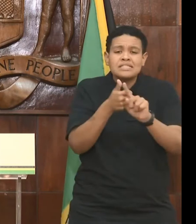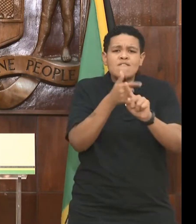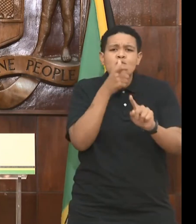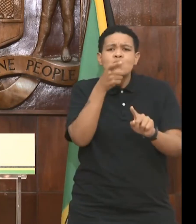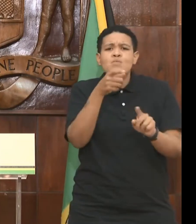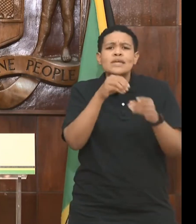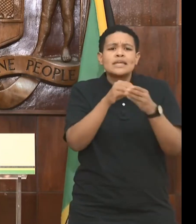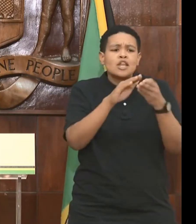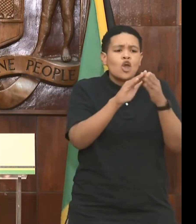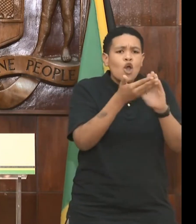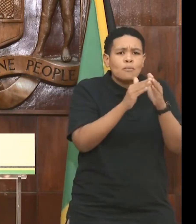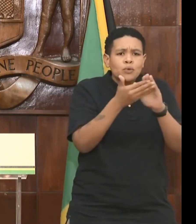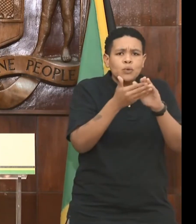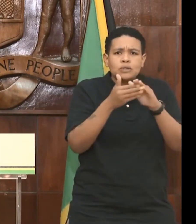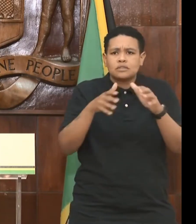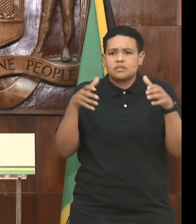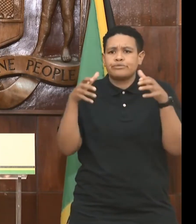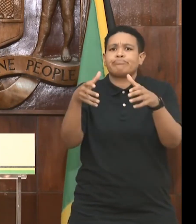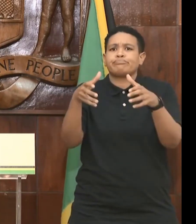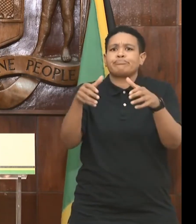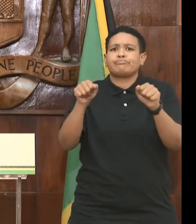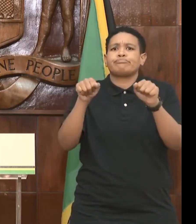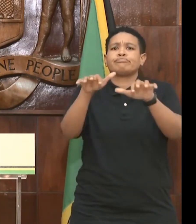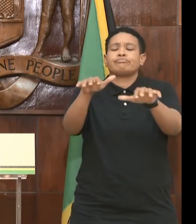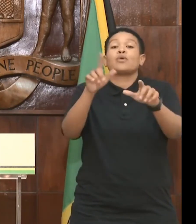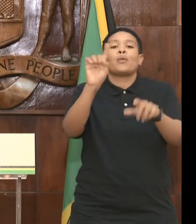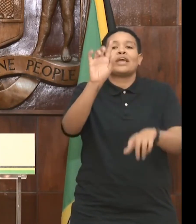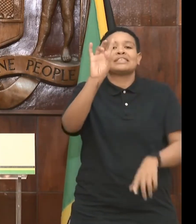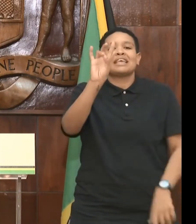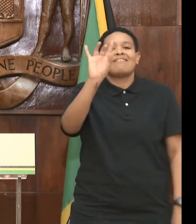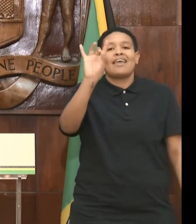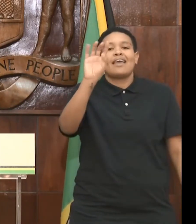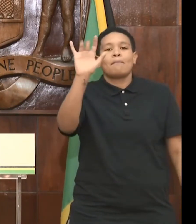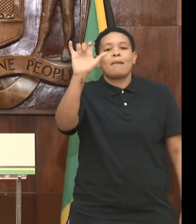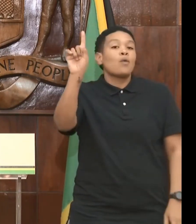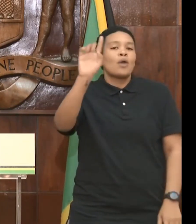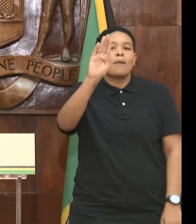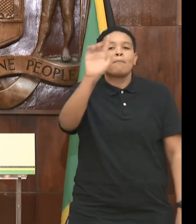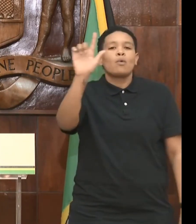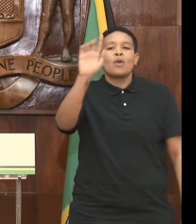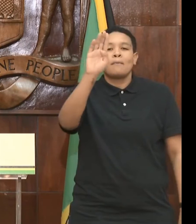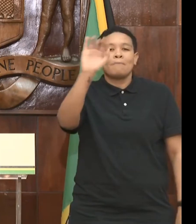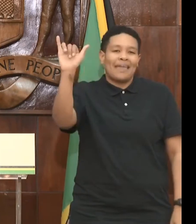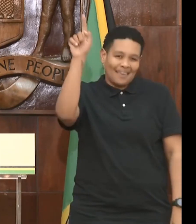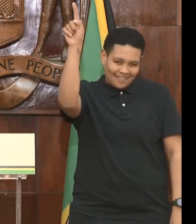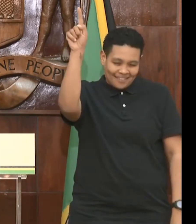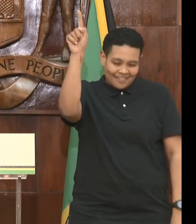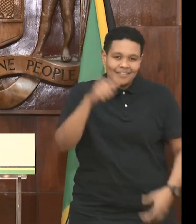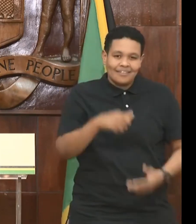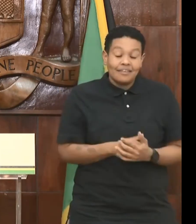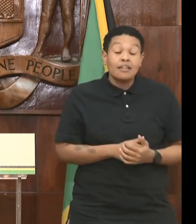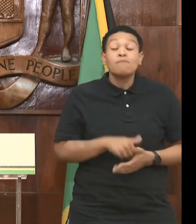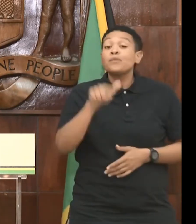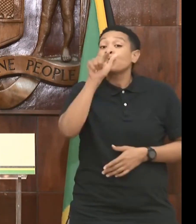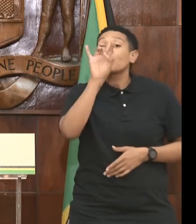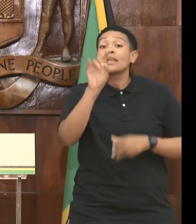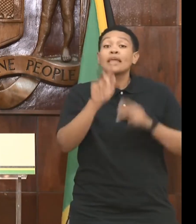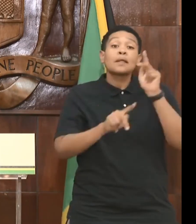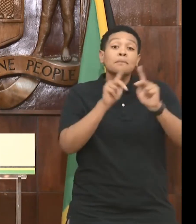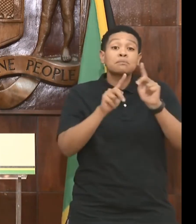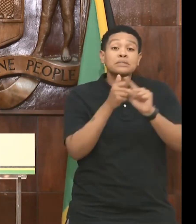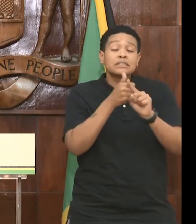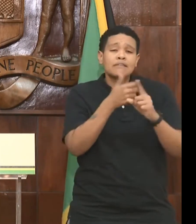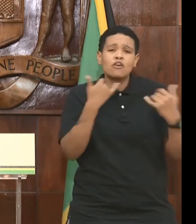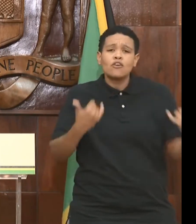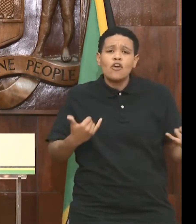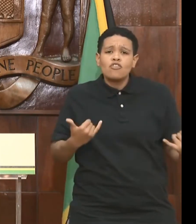in community quarantine in 7 and 8 Miles Bull Bay. And 28 persons are